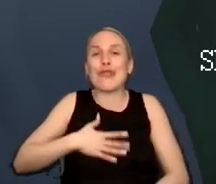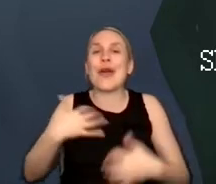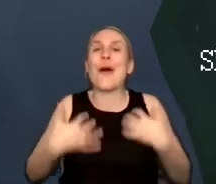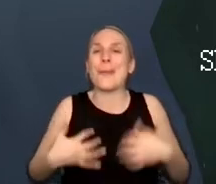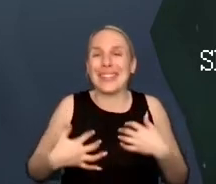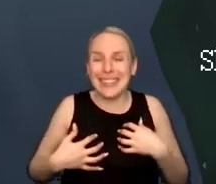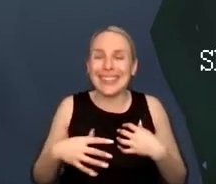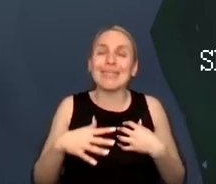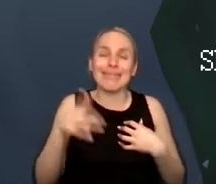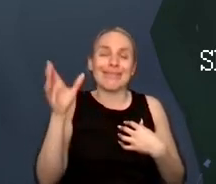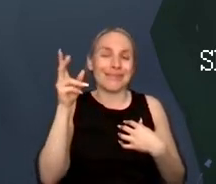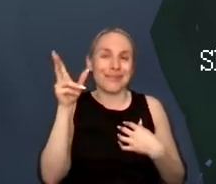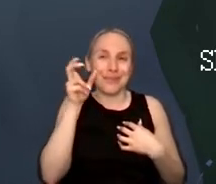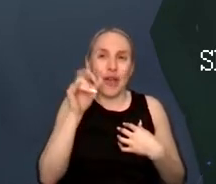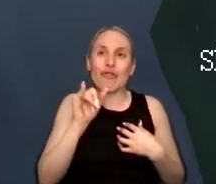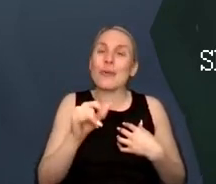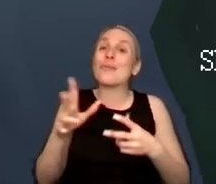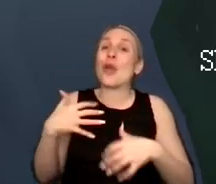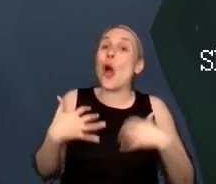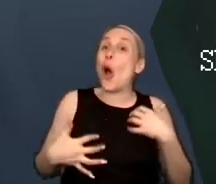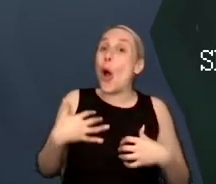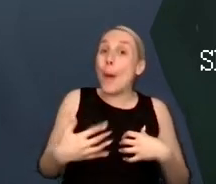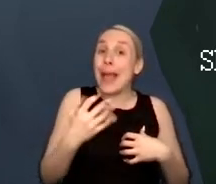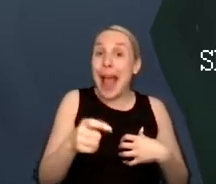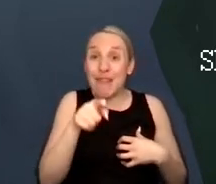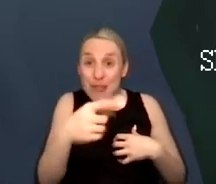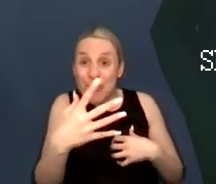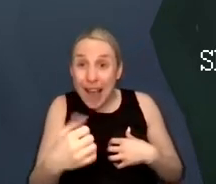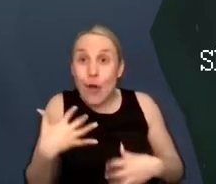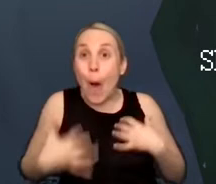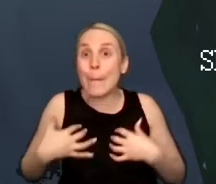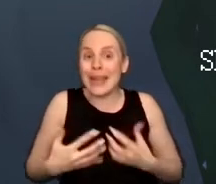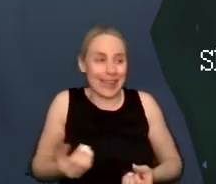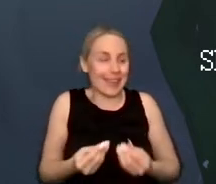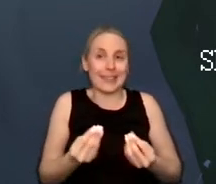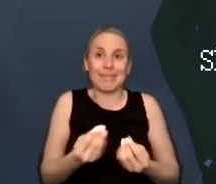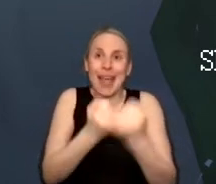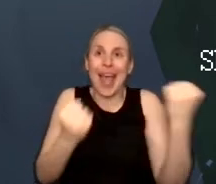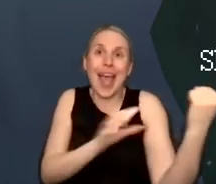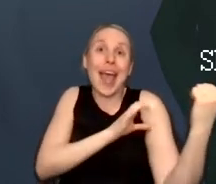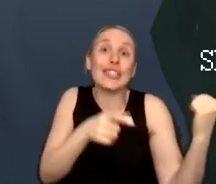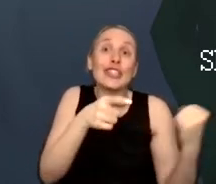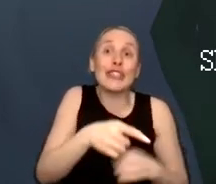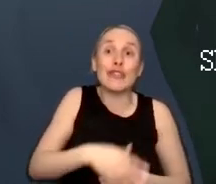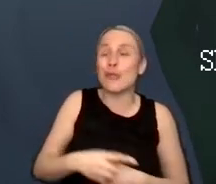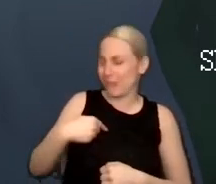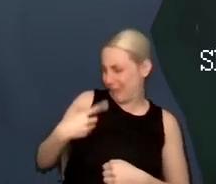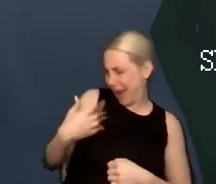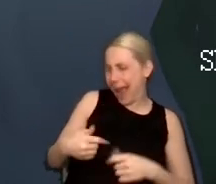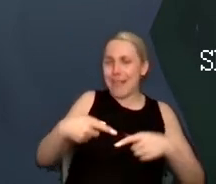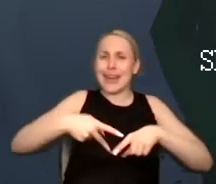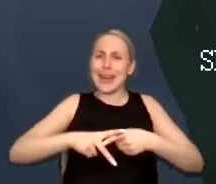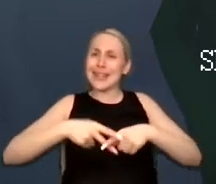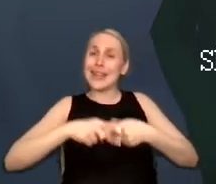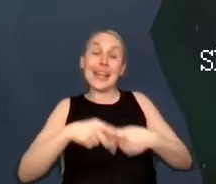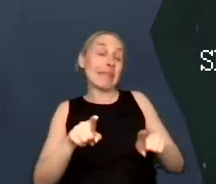Okay, I just want to say hi to all my knitting circle friends. That's something I've been doing at Trust at the same time as we've been working